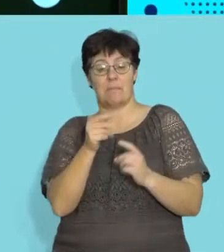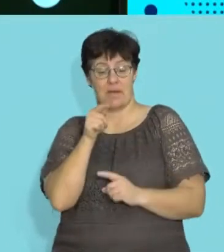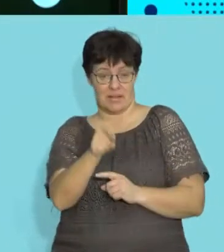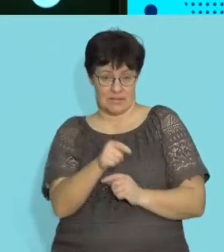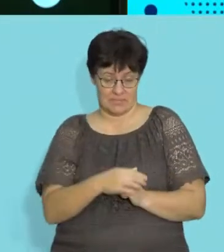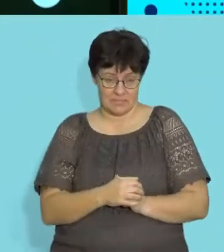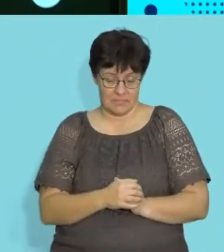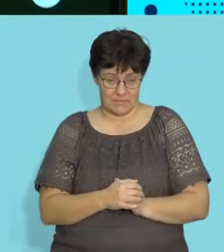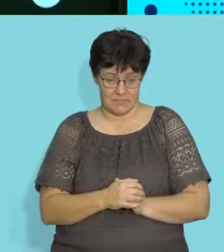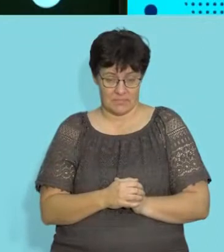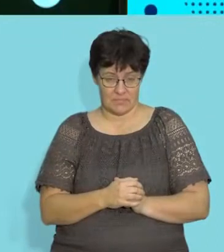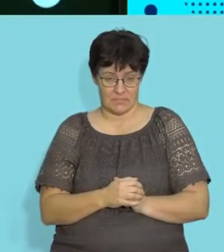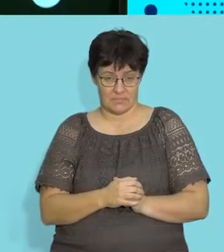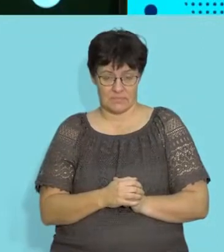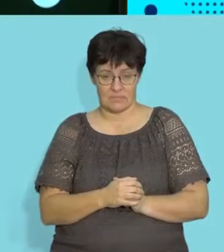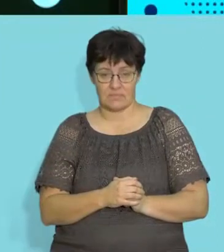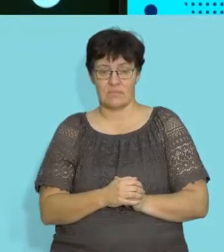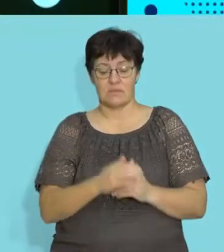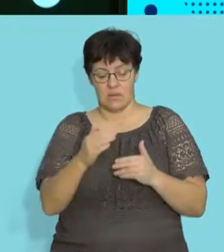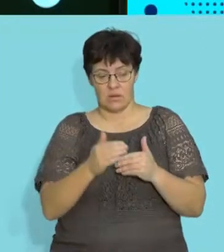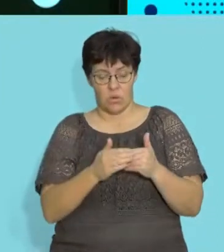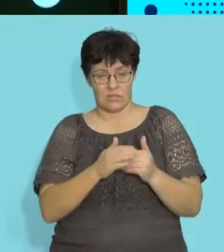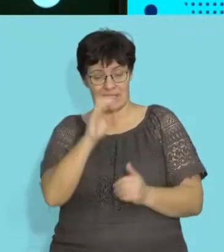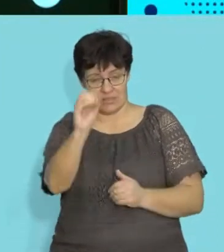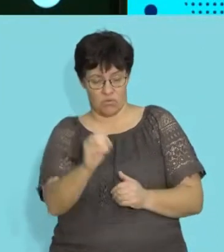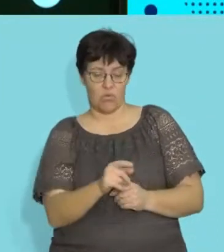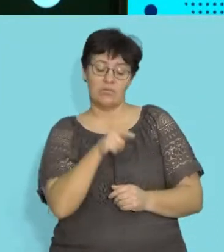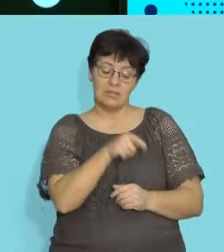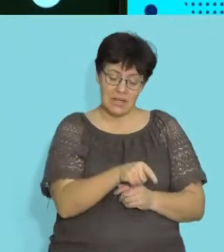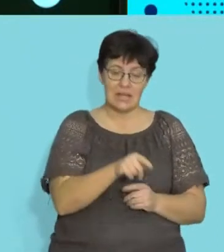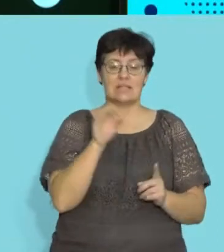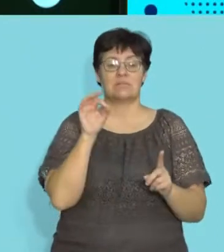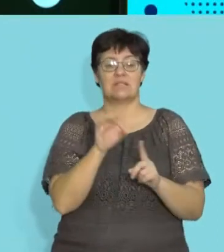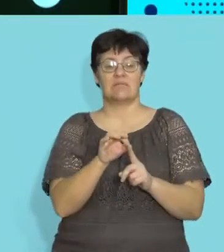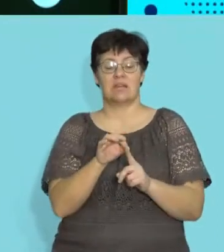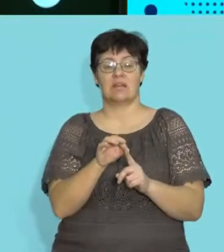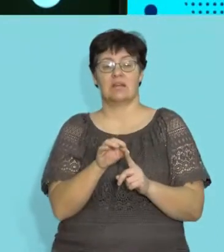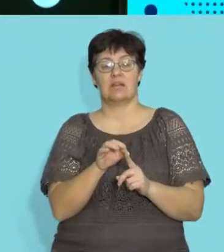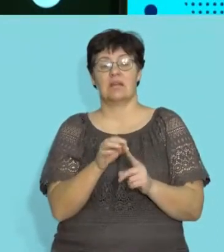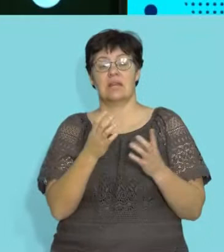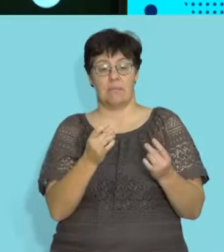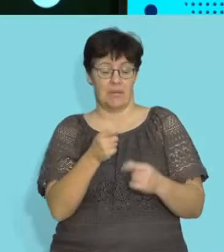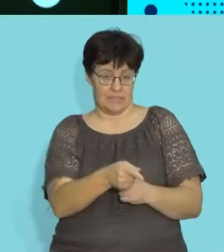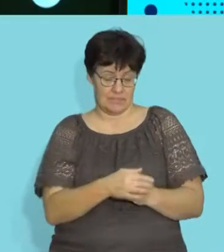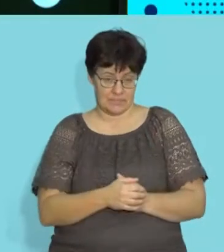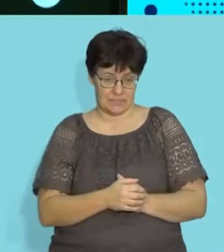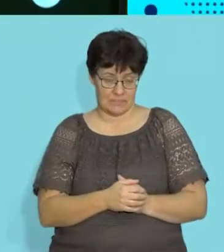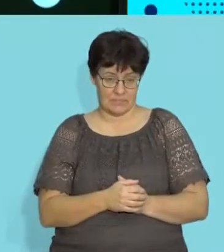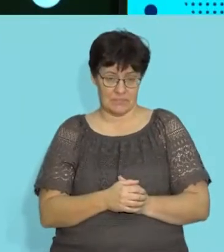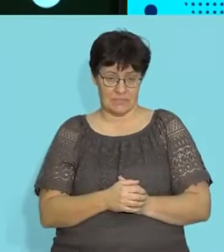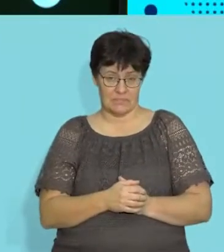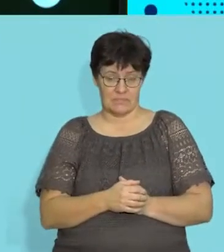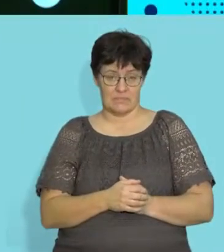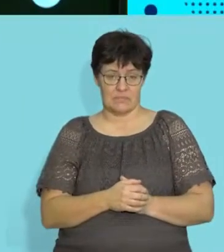a specific number. So the terms get closer to 0 and the series gets closer to a specific number.